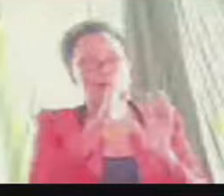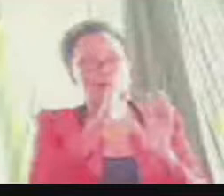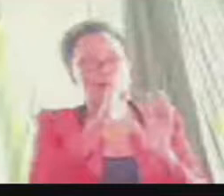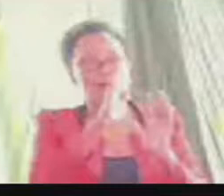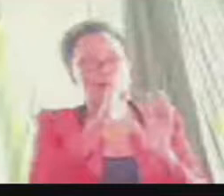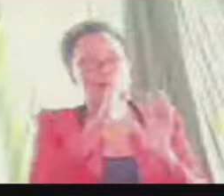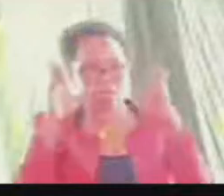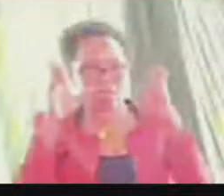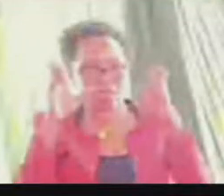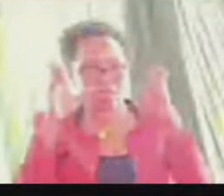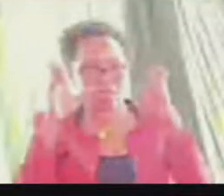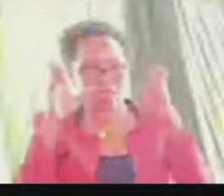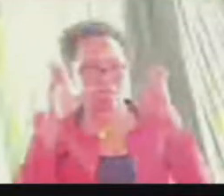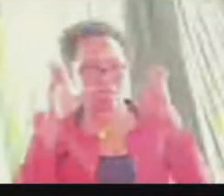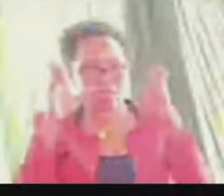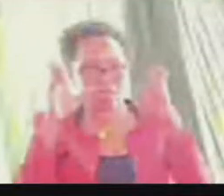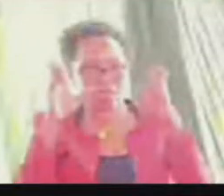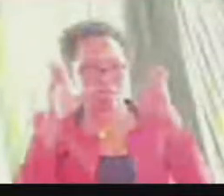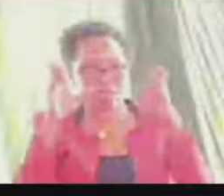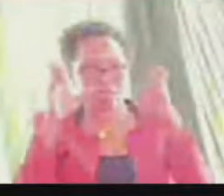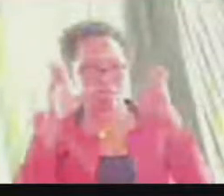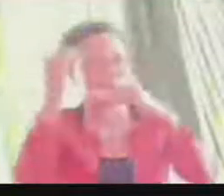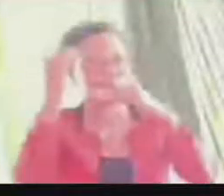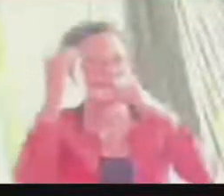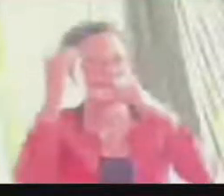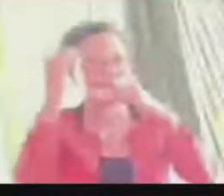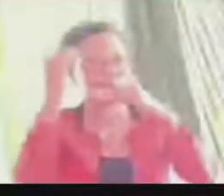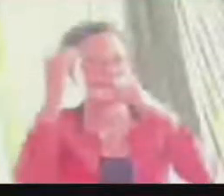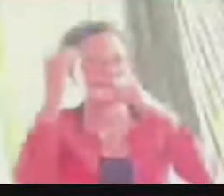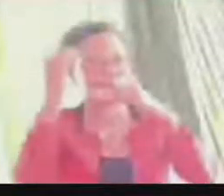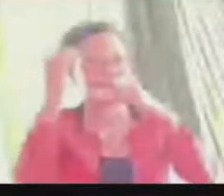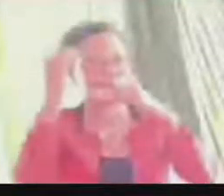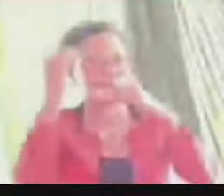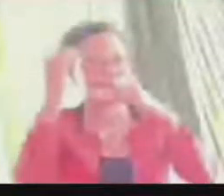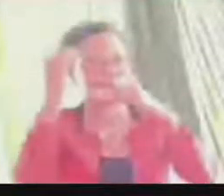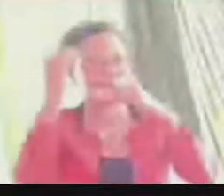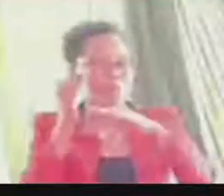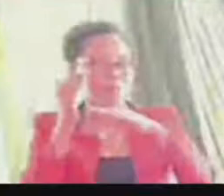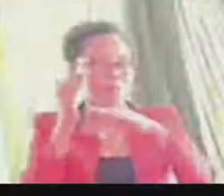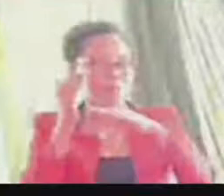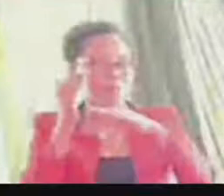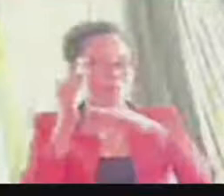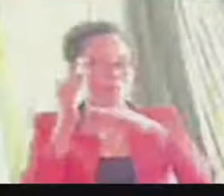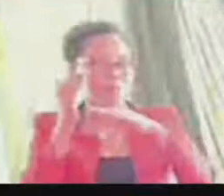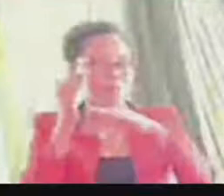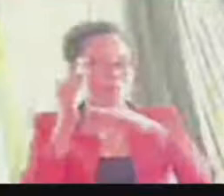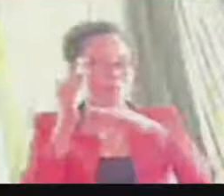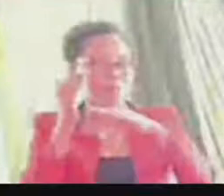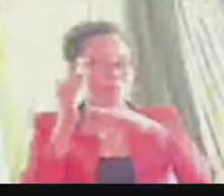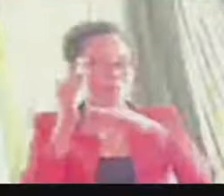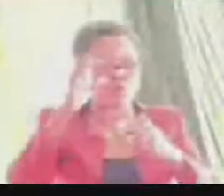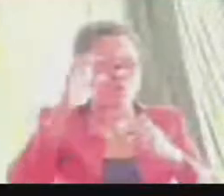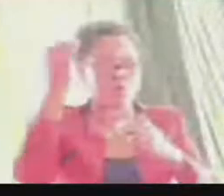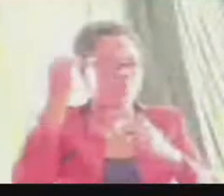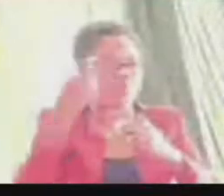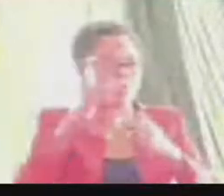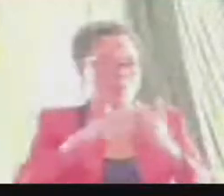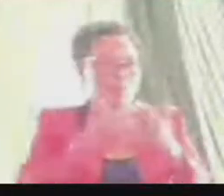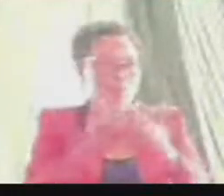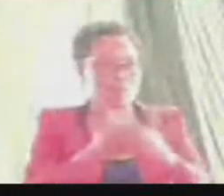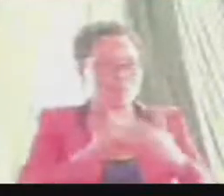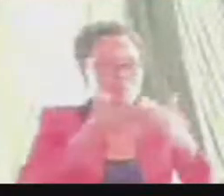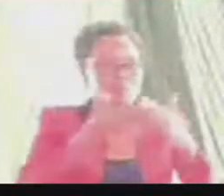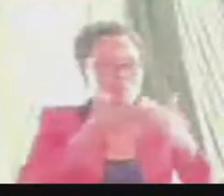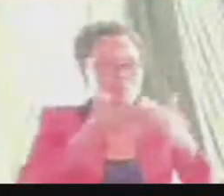Supreme Court relating to BBI, having come all the way from the High Court to the Court of Appeal, it will be a matter of